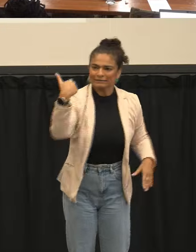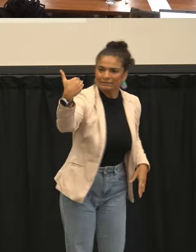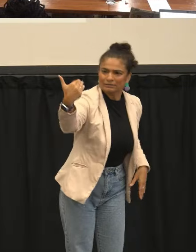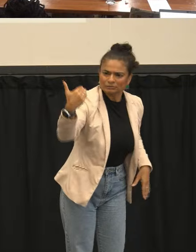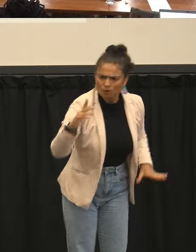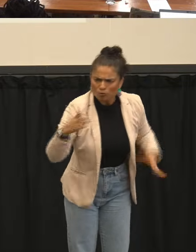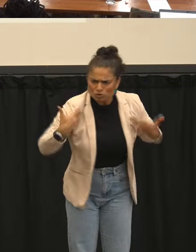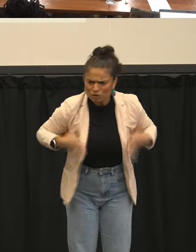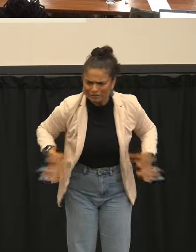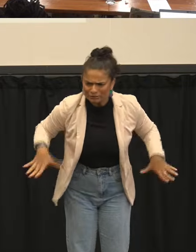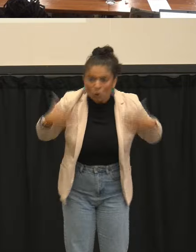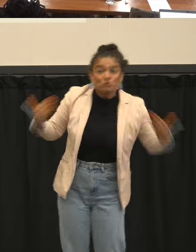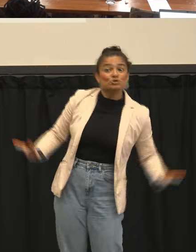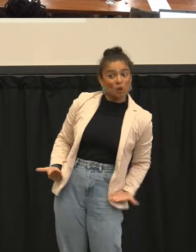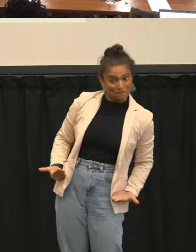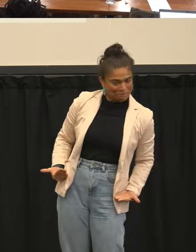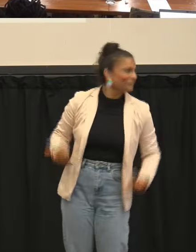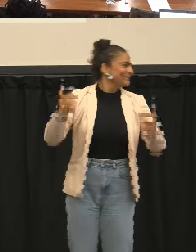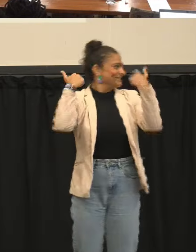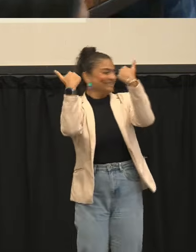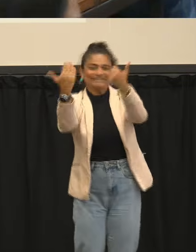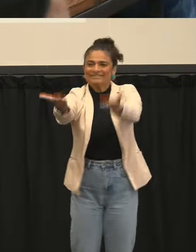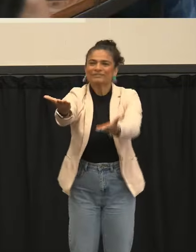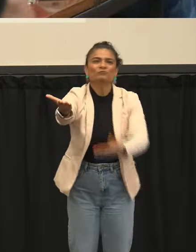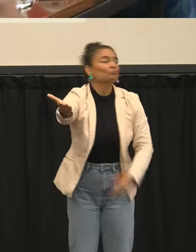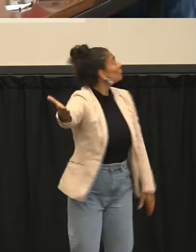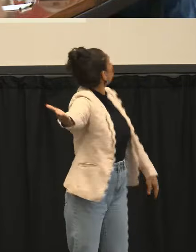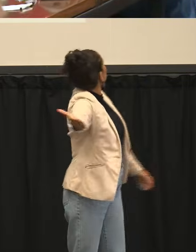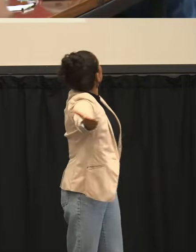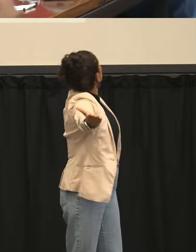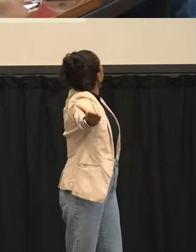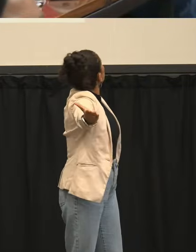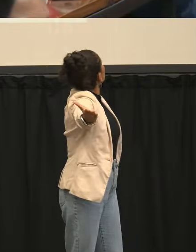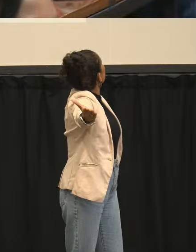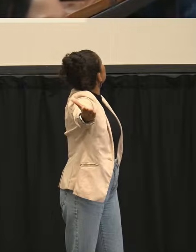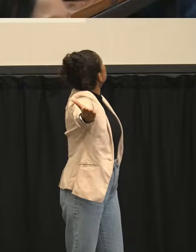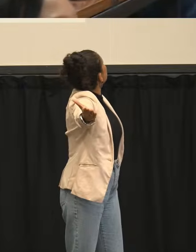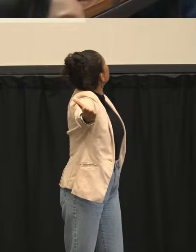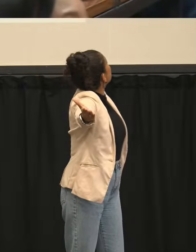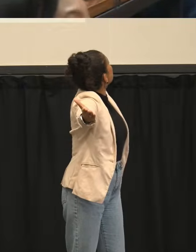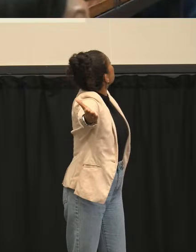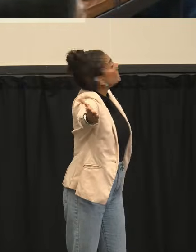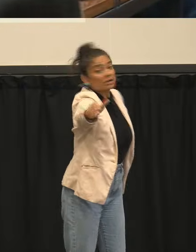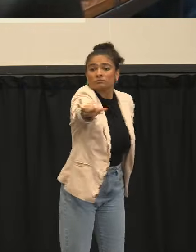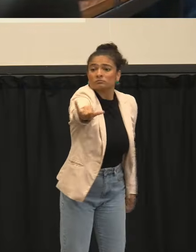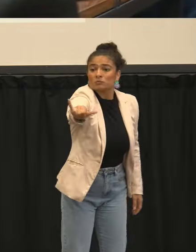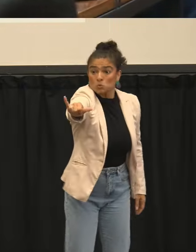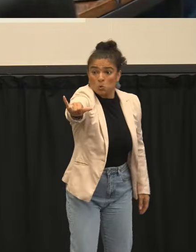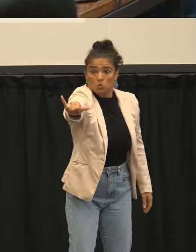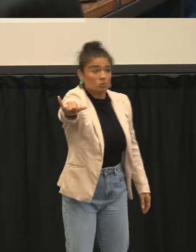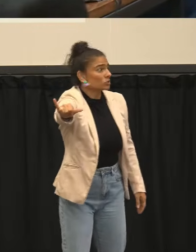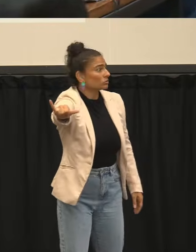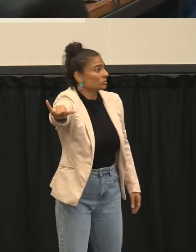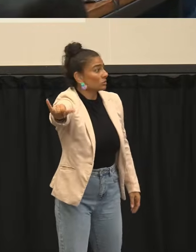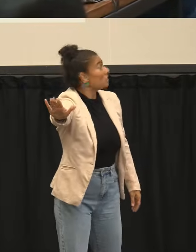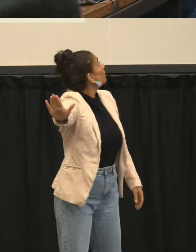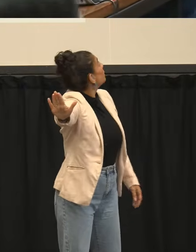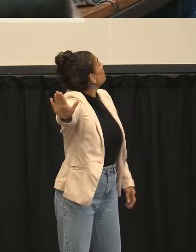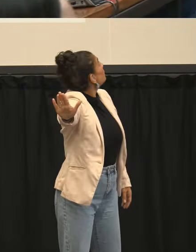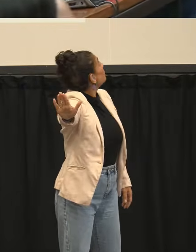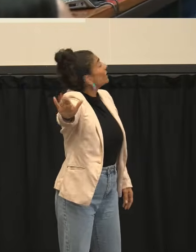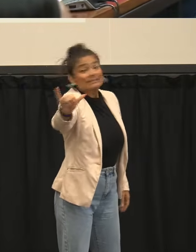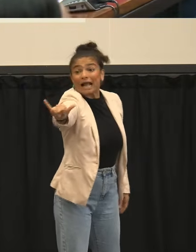there's someone with a beautiful red dress. Oh, sorry, red top, I do apologize. If you could please stand and the